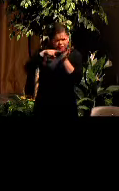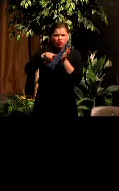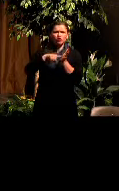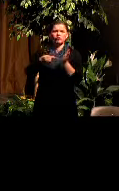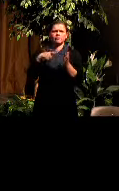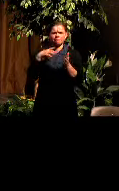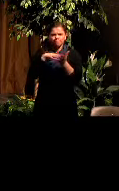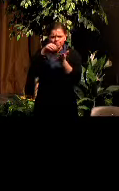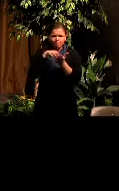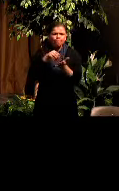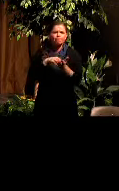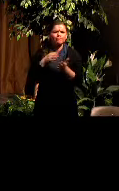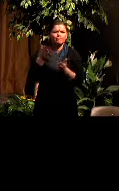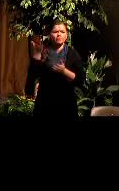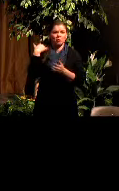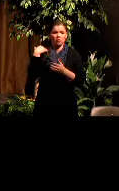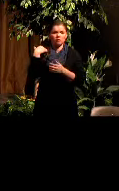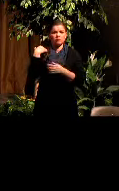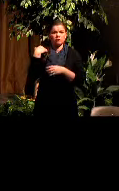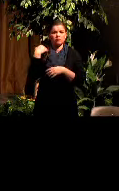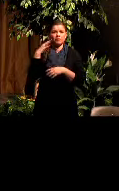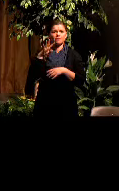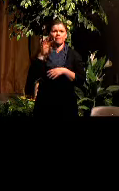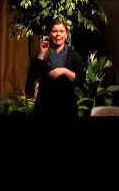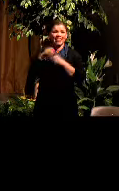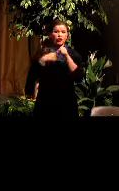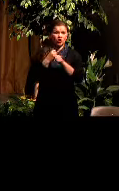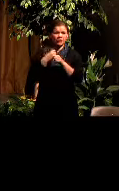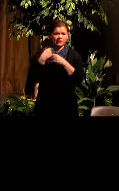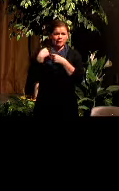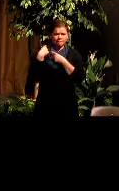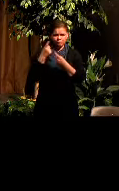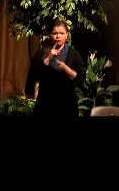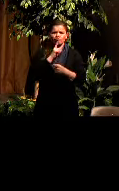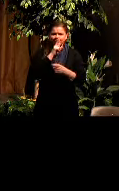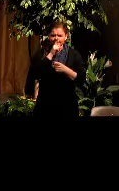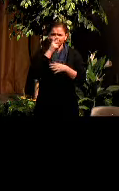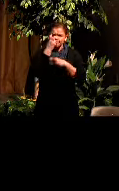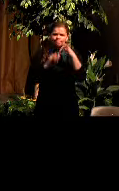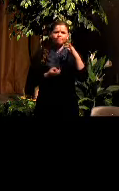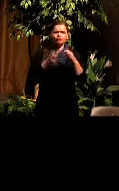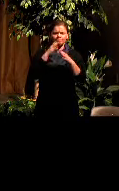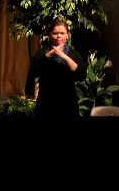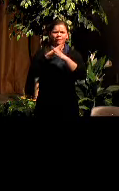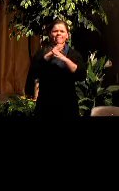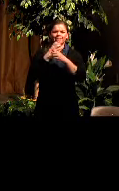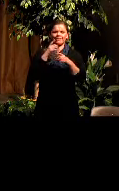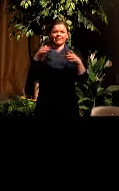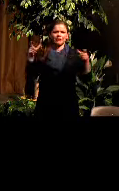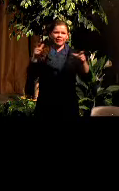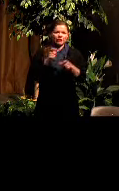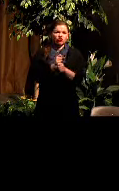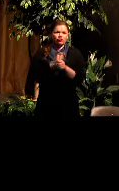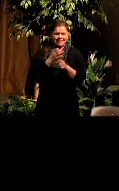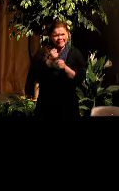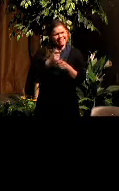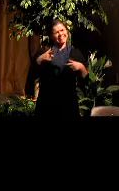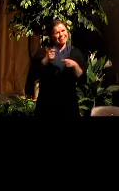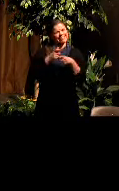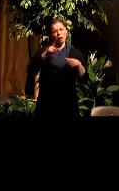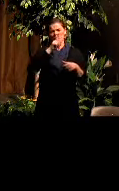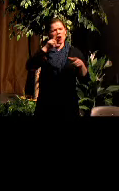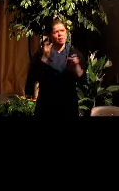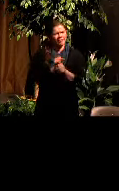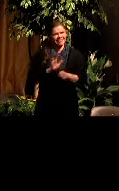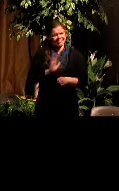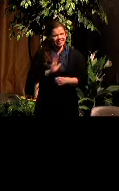preserving species from extinction. And we're proud that we are doing research and taking active steps, not only